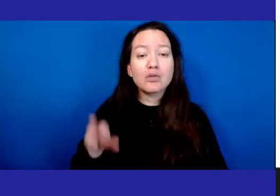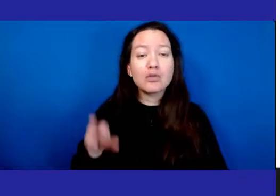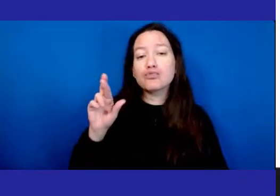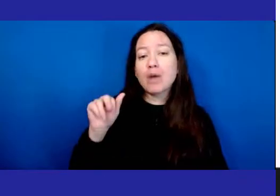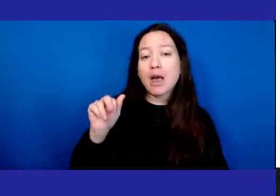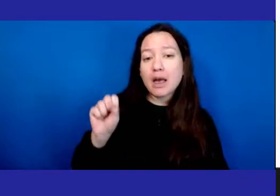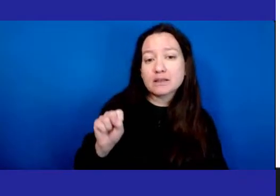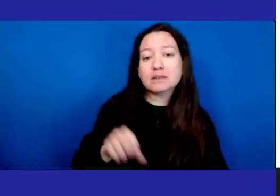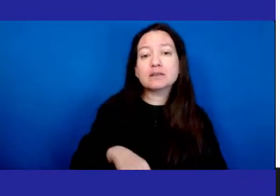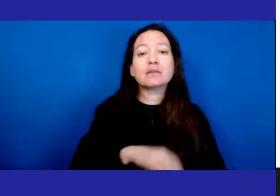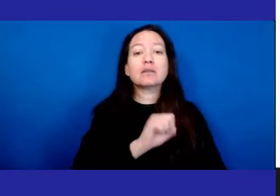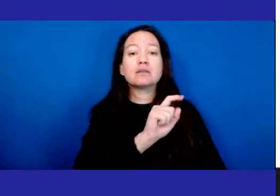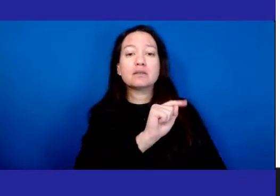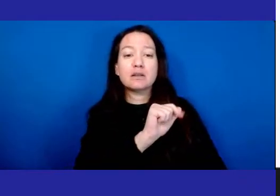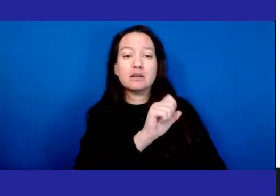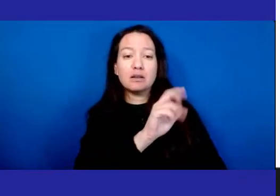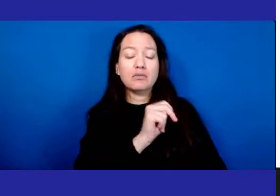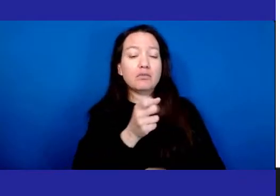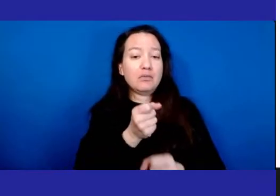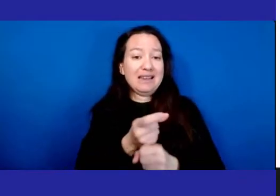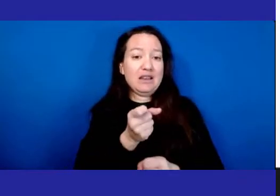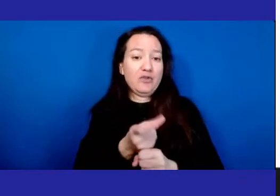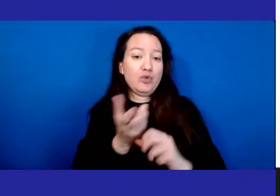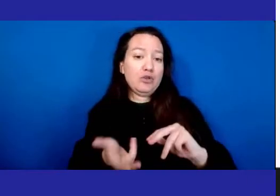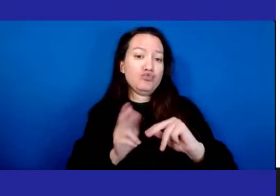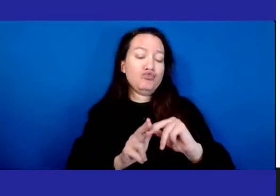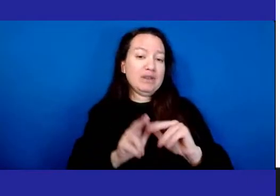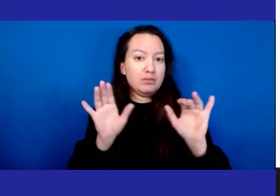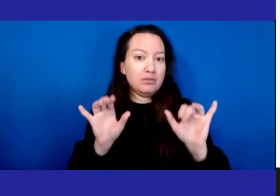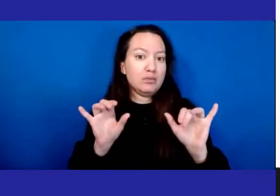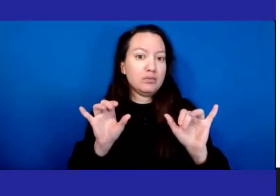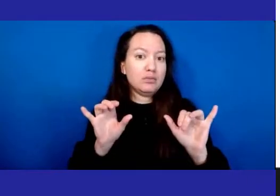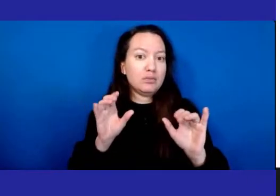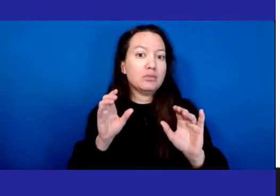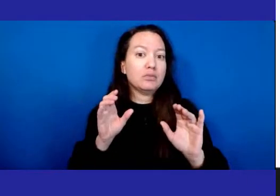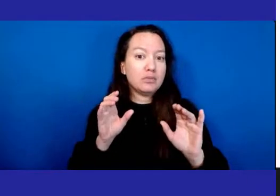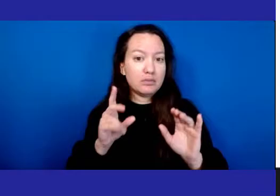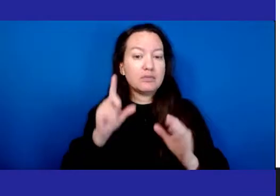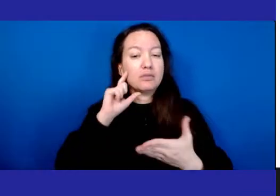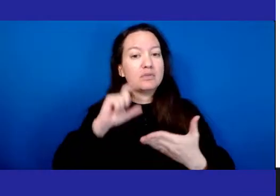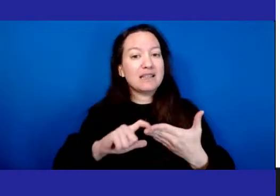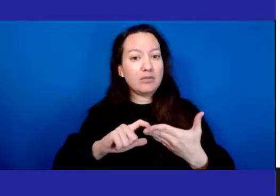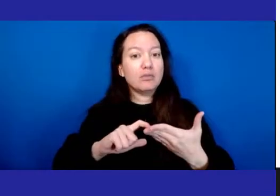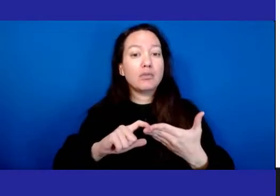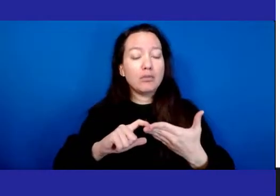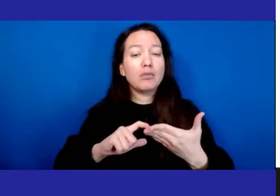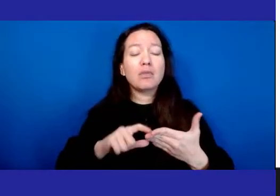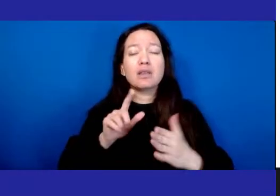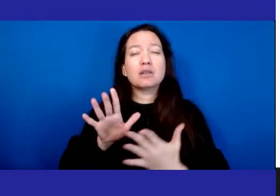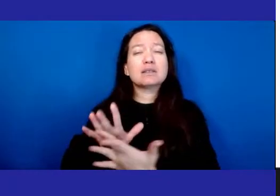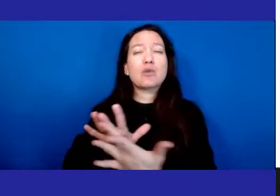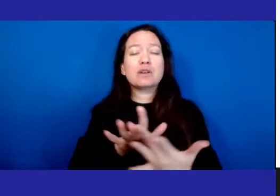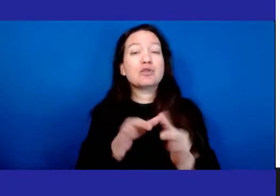statins, the year-over-year increases that have resulted from this outreach effort.